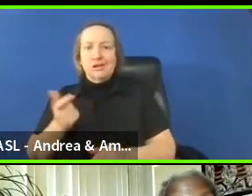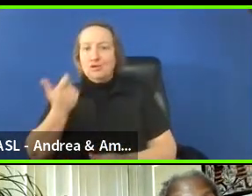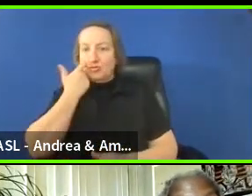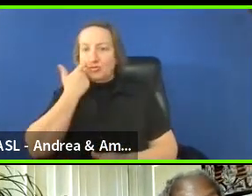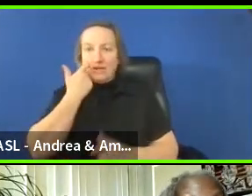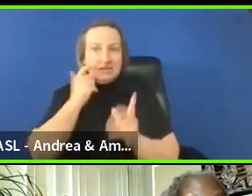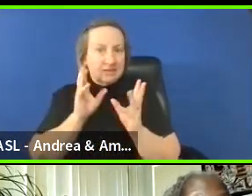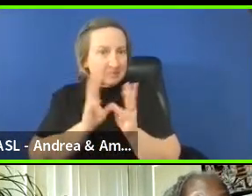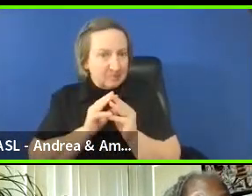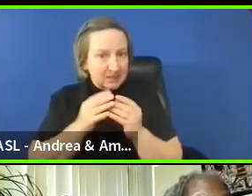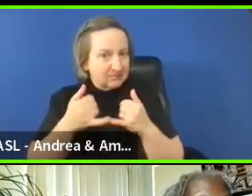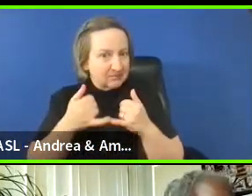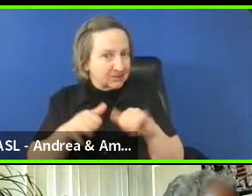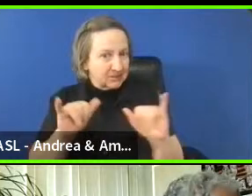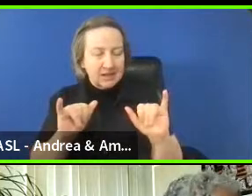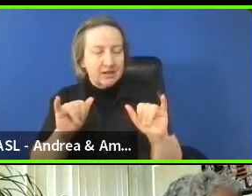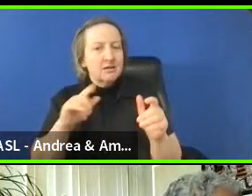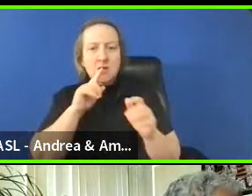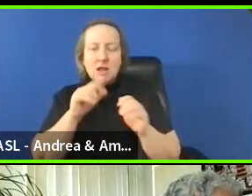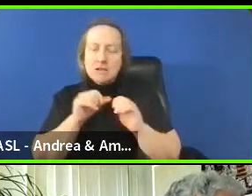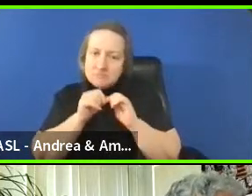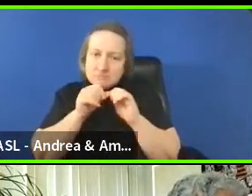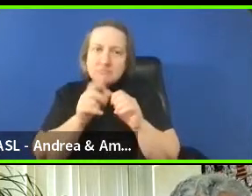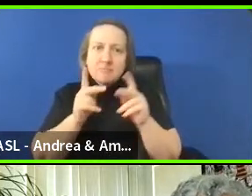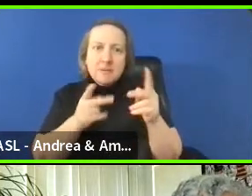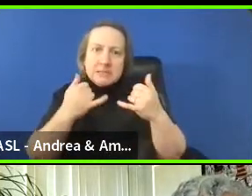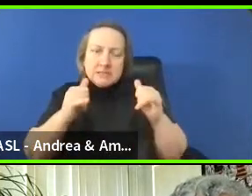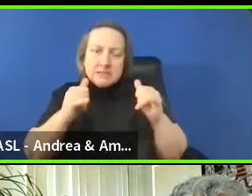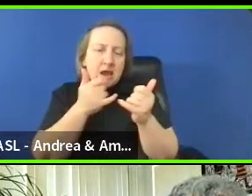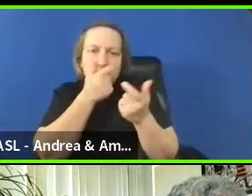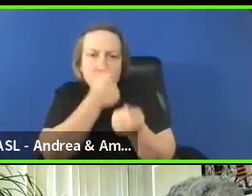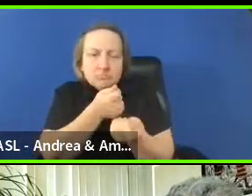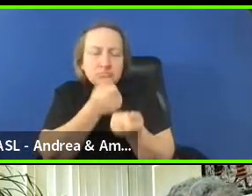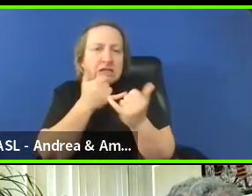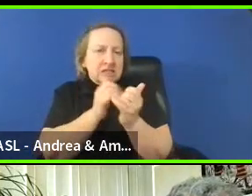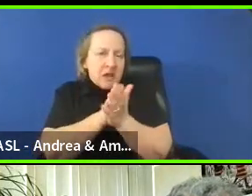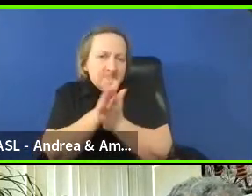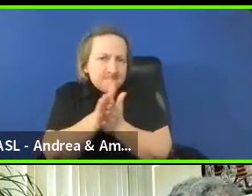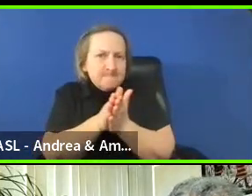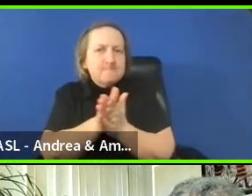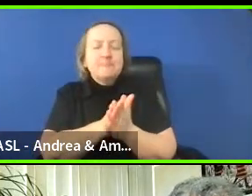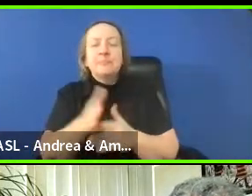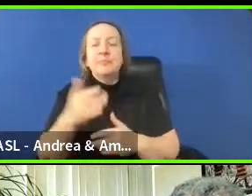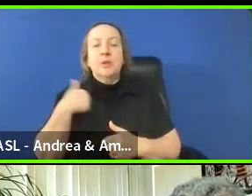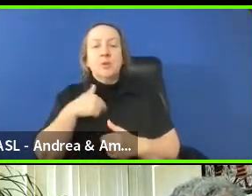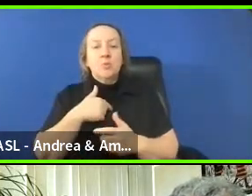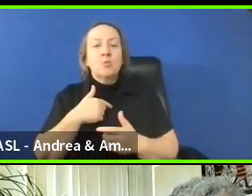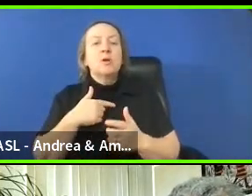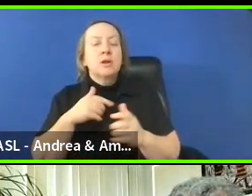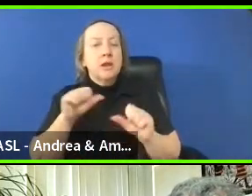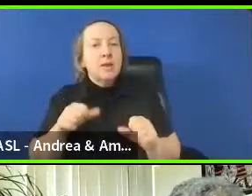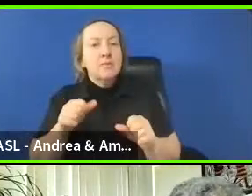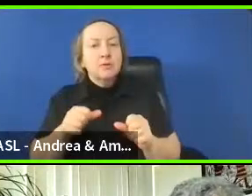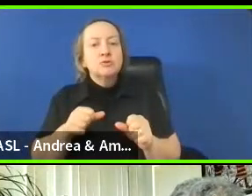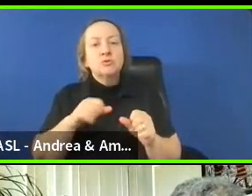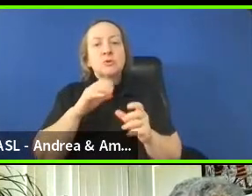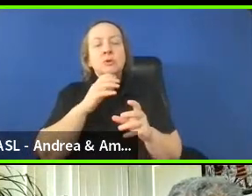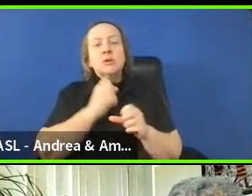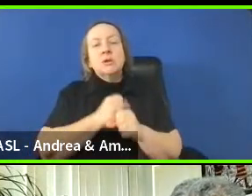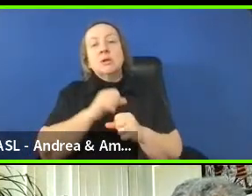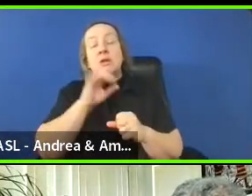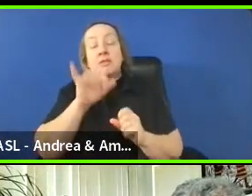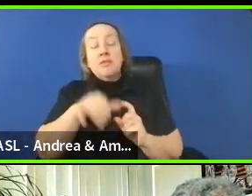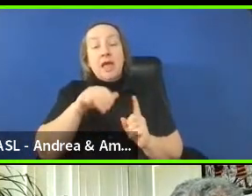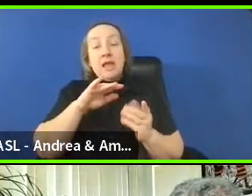meeting, just really sustained interest and effort. We had an opportunity to route the community survey links both